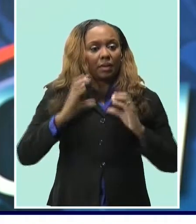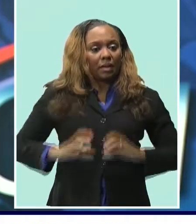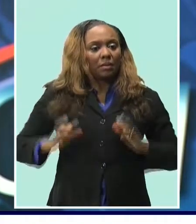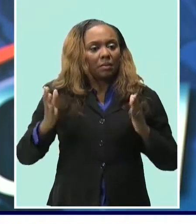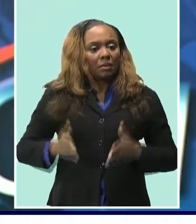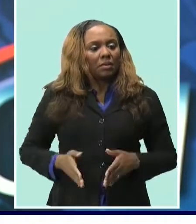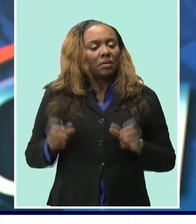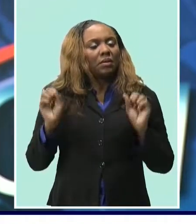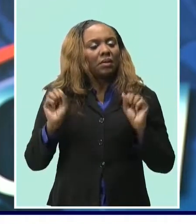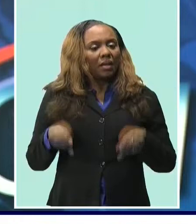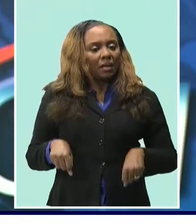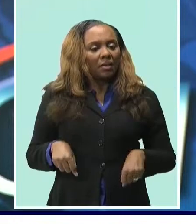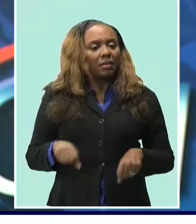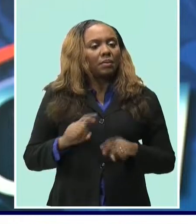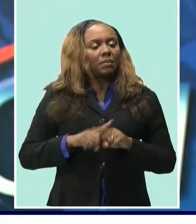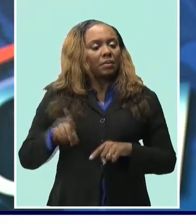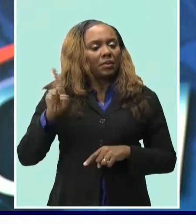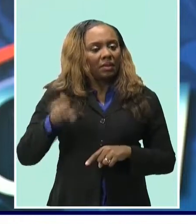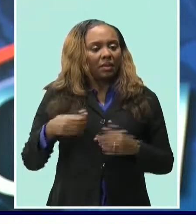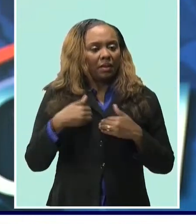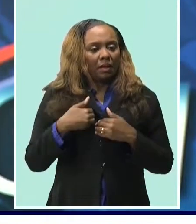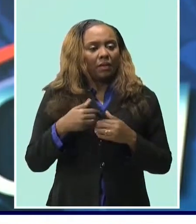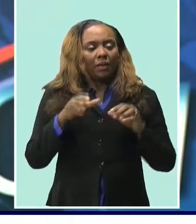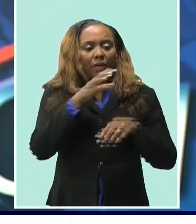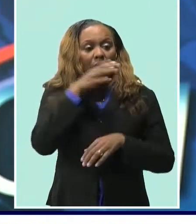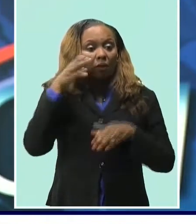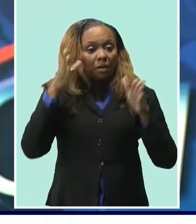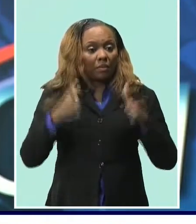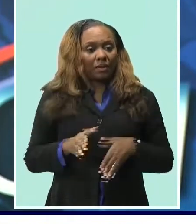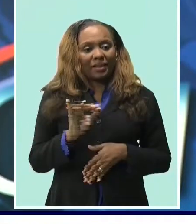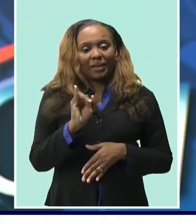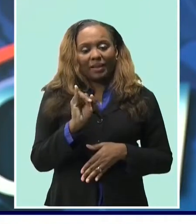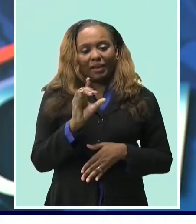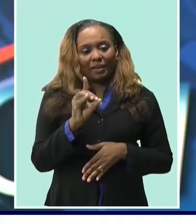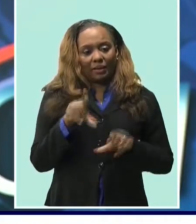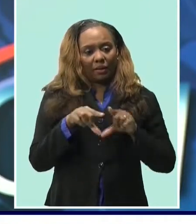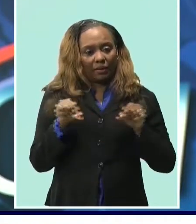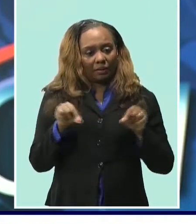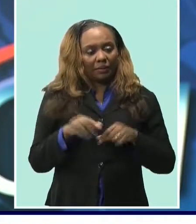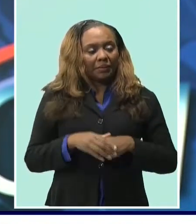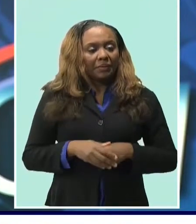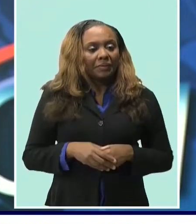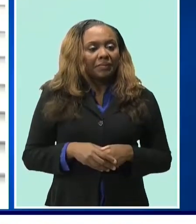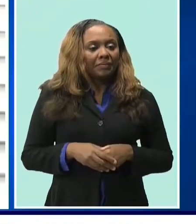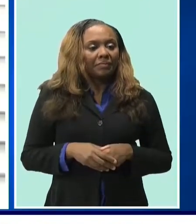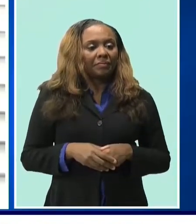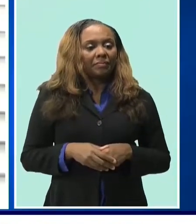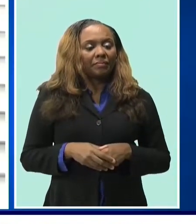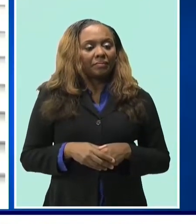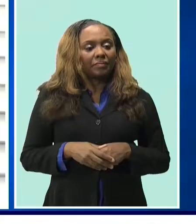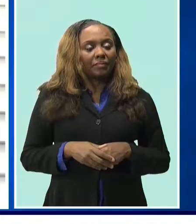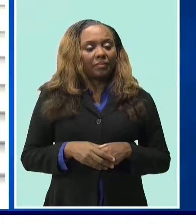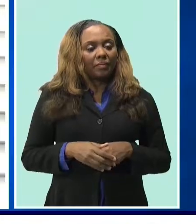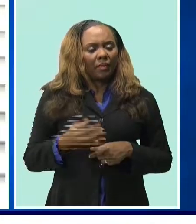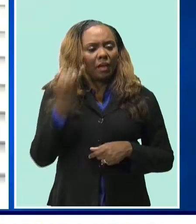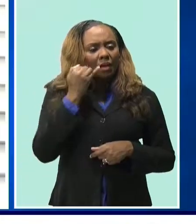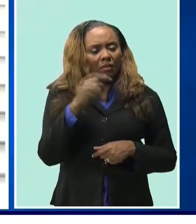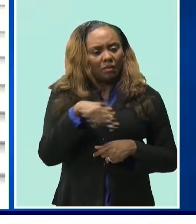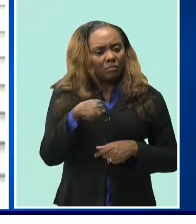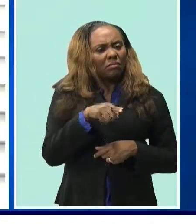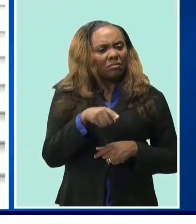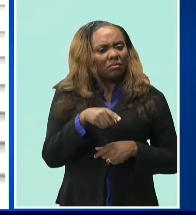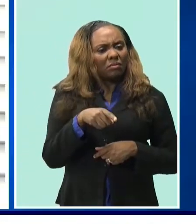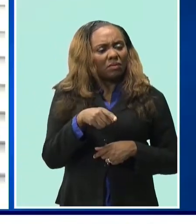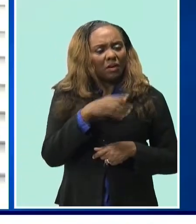do so, but they should ensure that they have their farmer's ID in their possession. small farmers. Once you